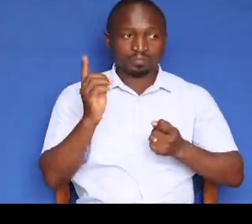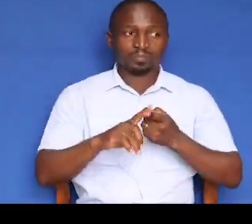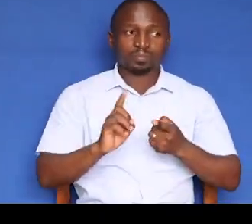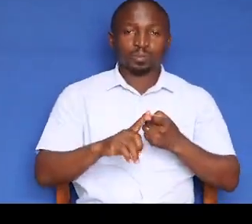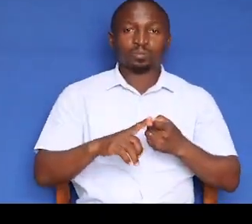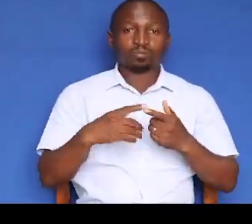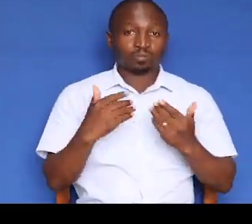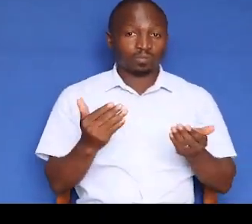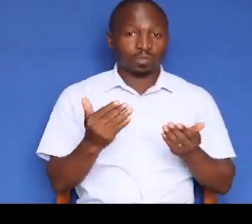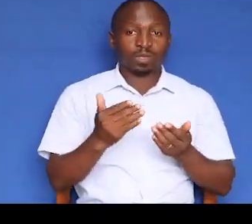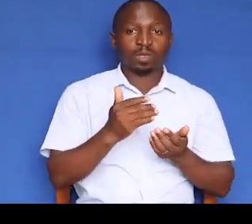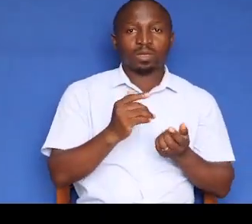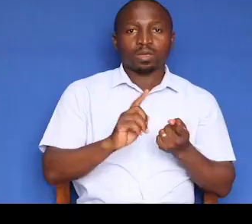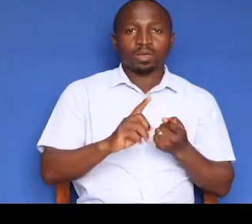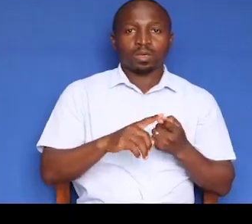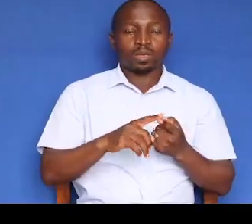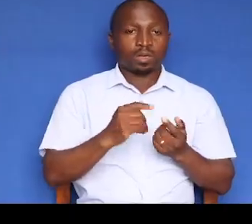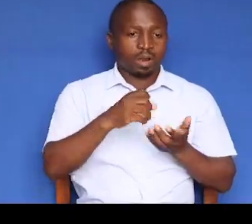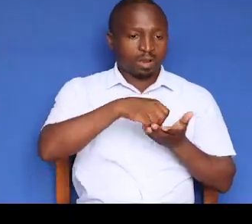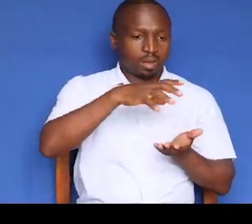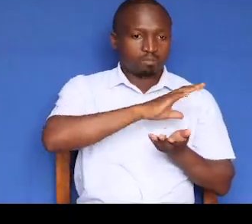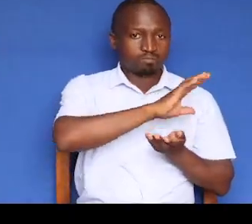revenue with total cost.